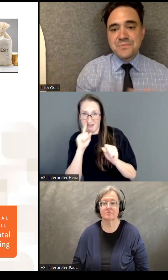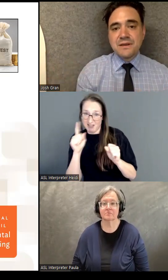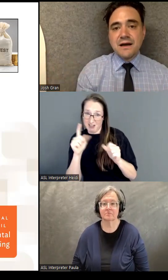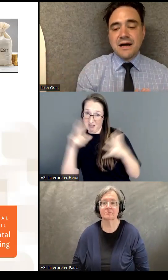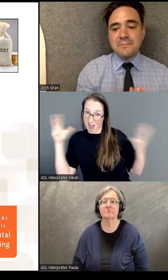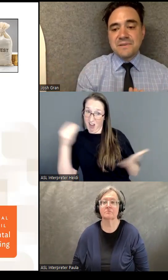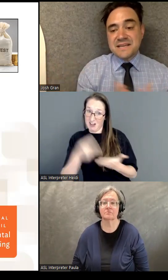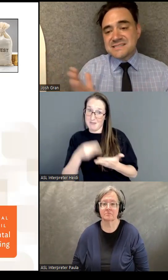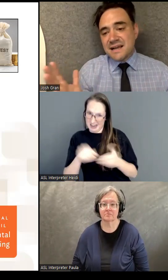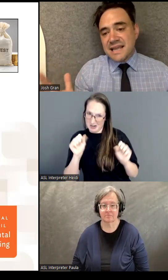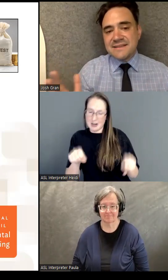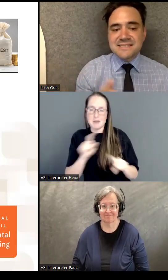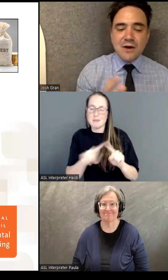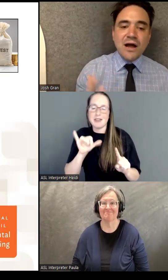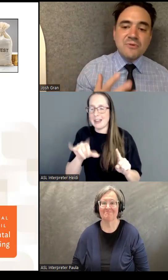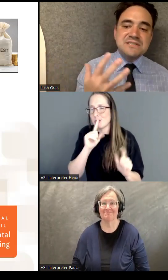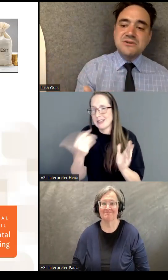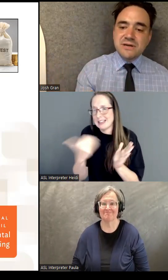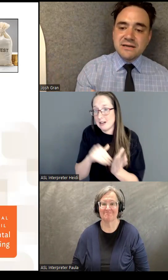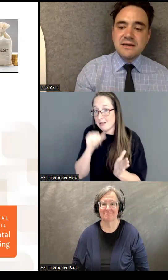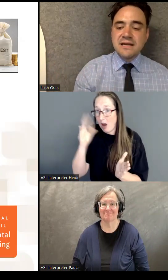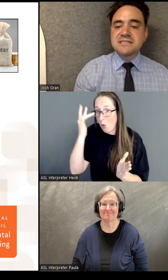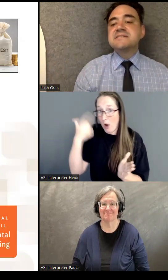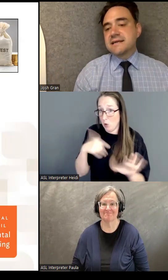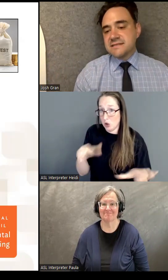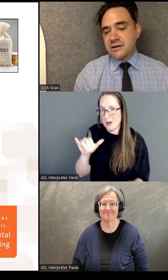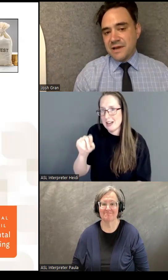money. But that's not why we do it.